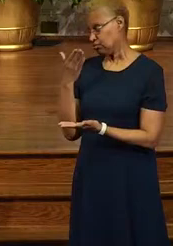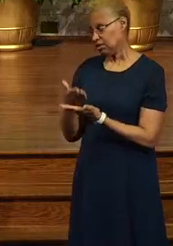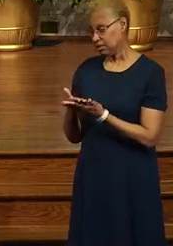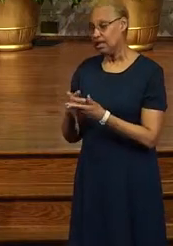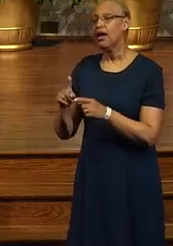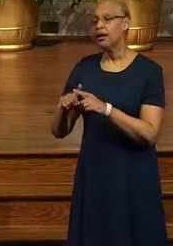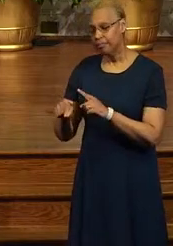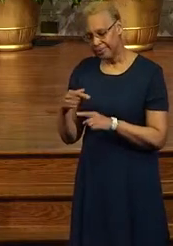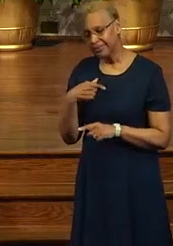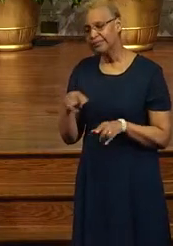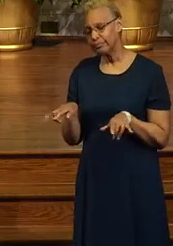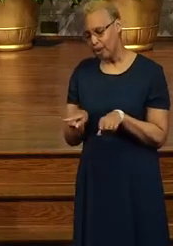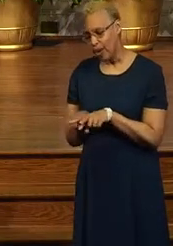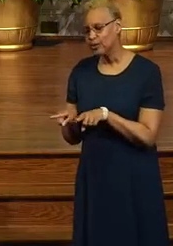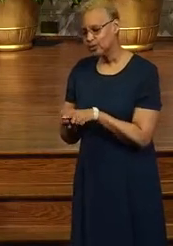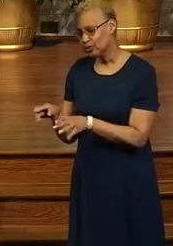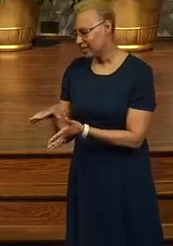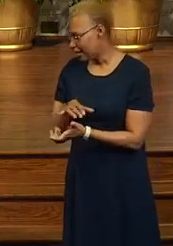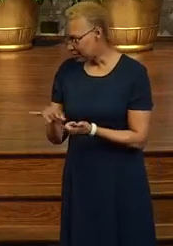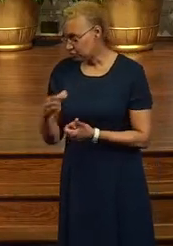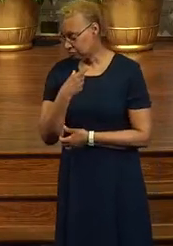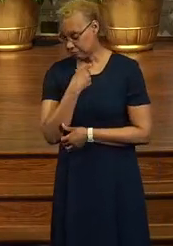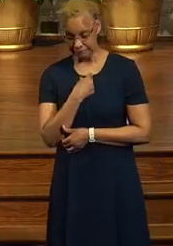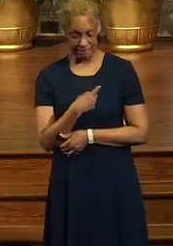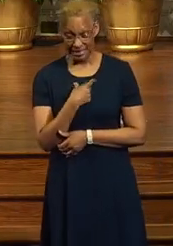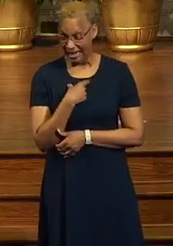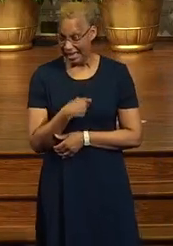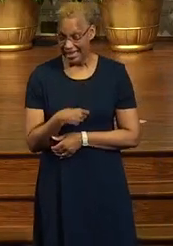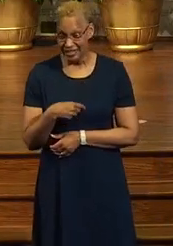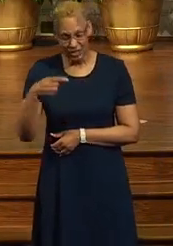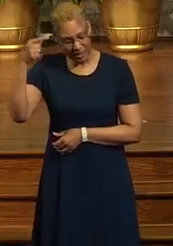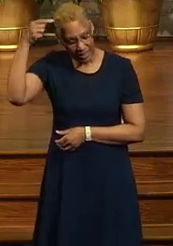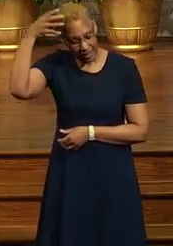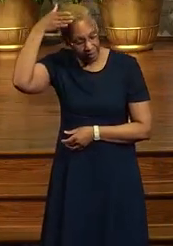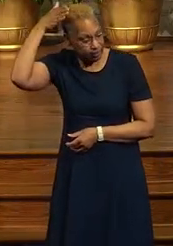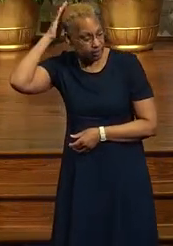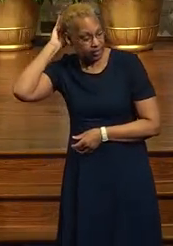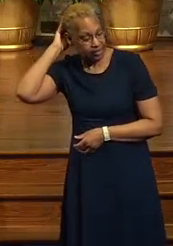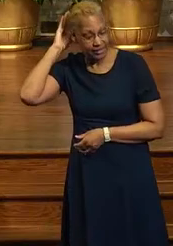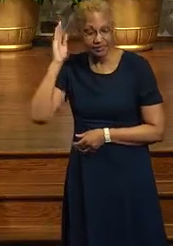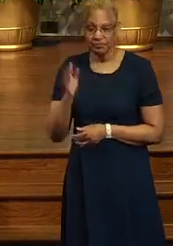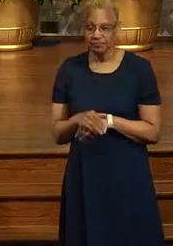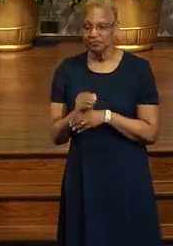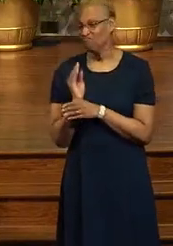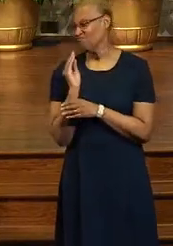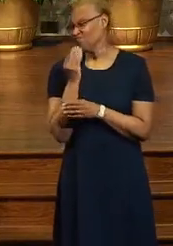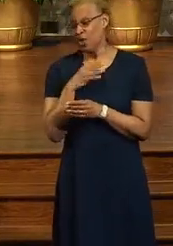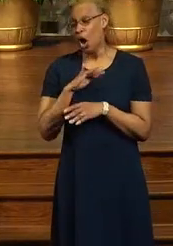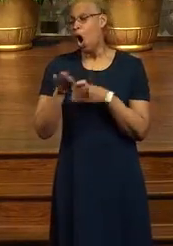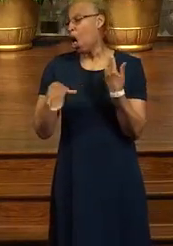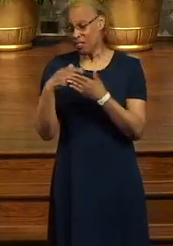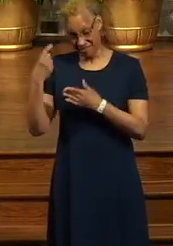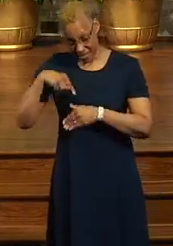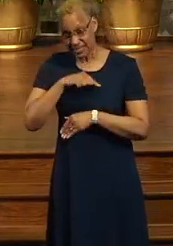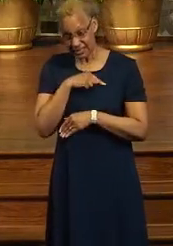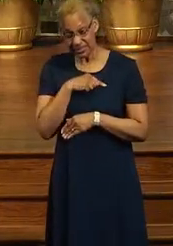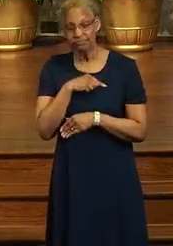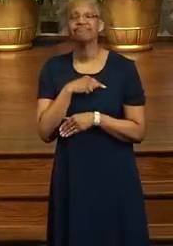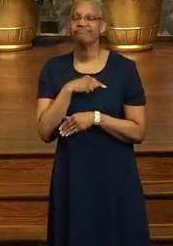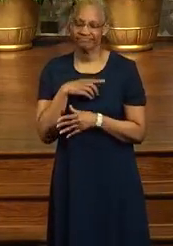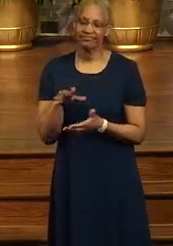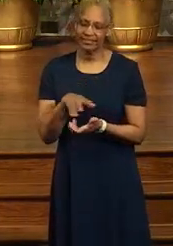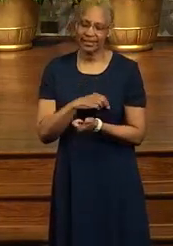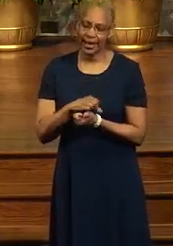that. Your ties, your fresh haircuts, expensive colognes, we are all damaged